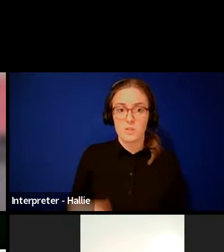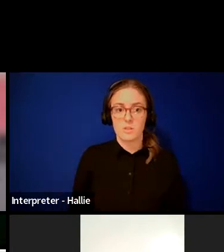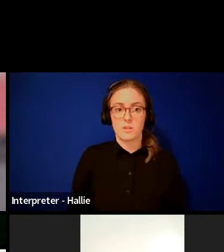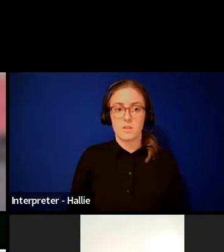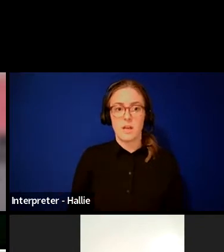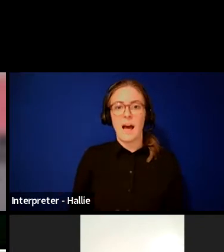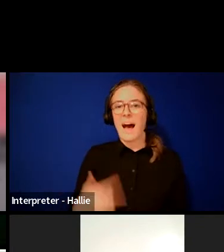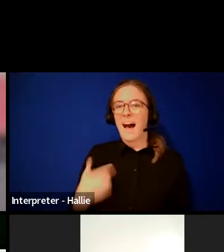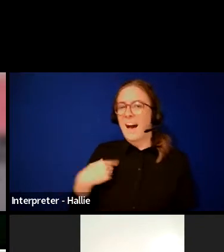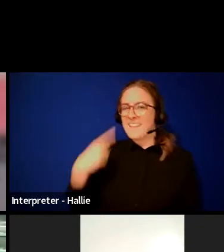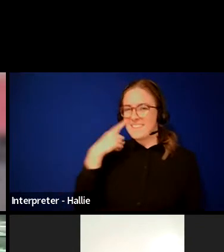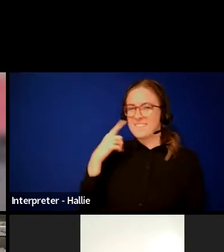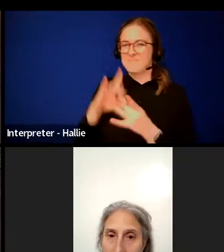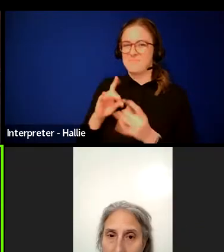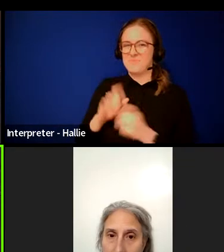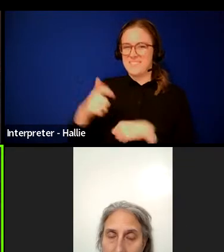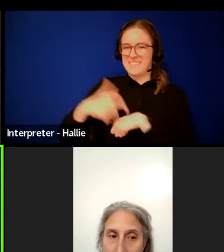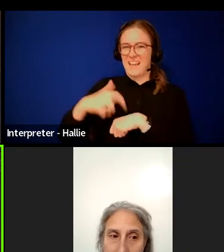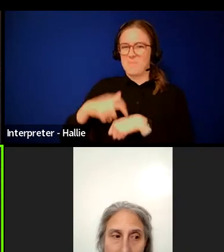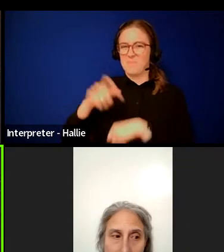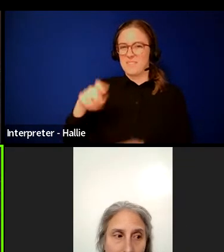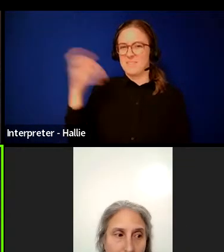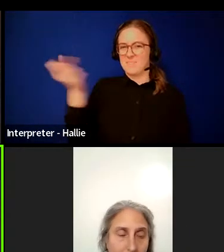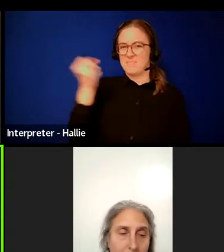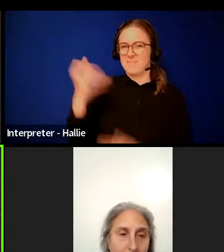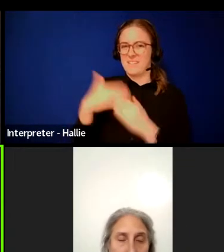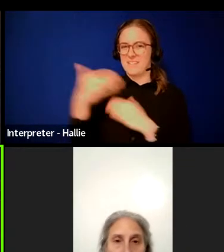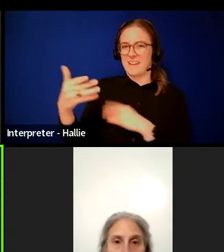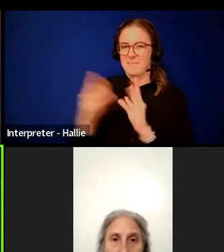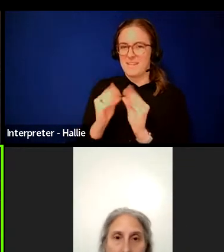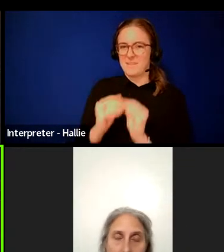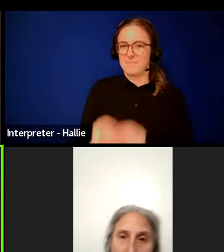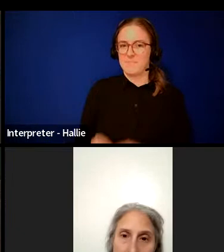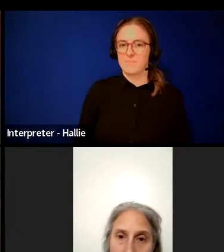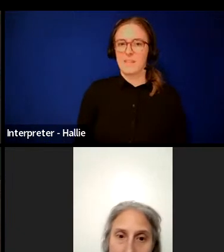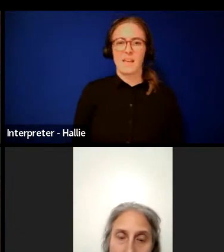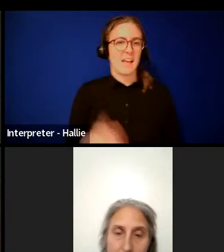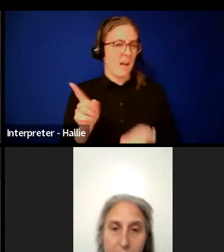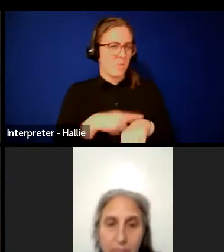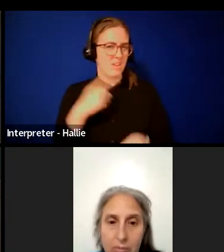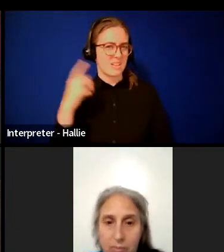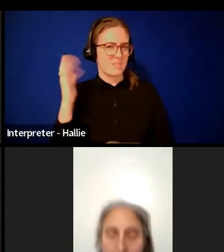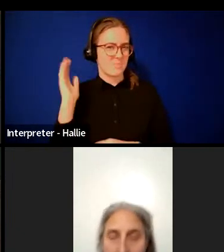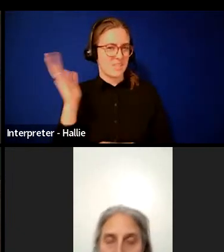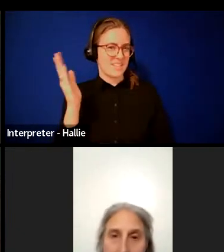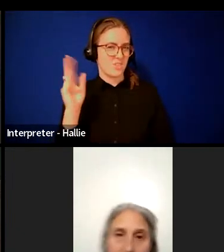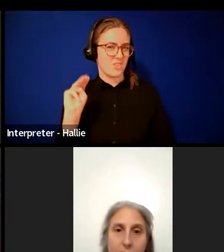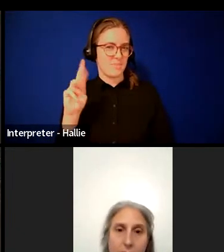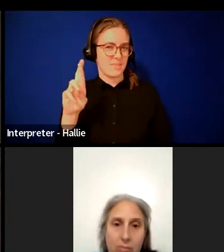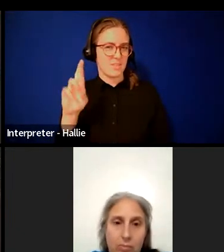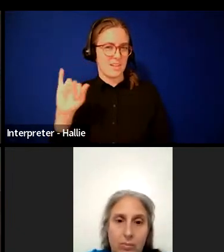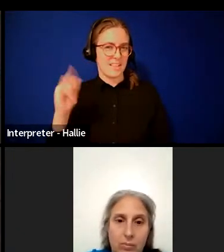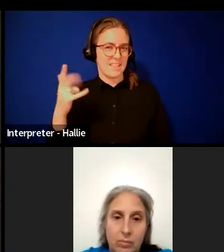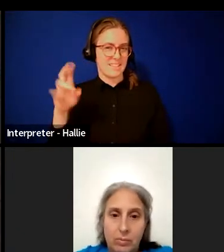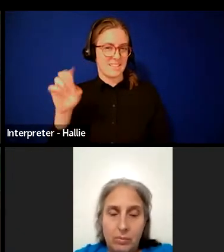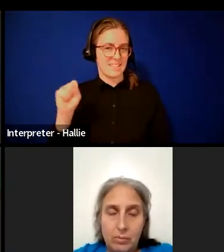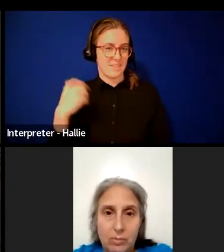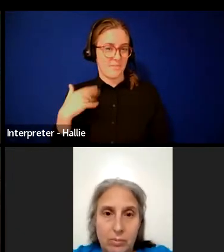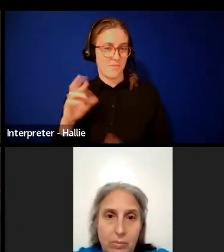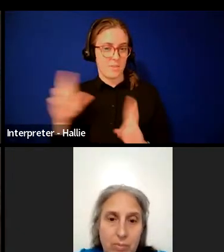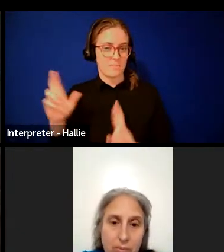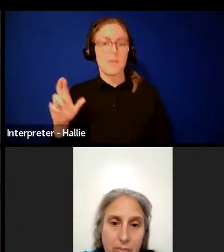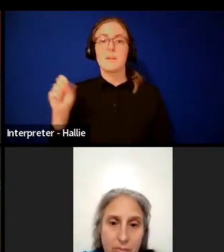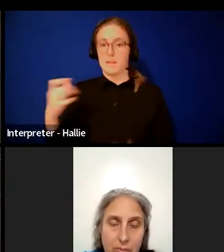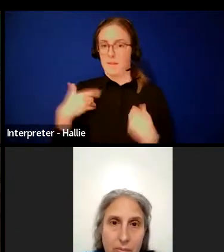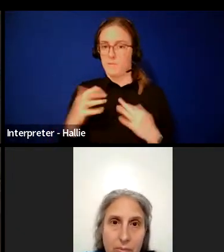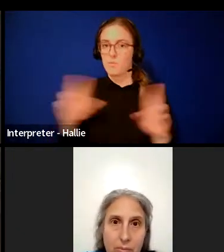the time, we should table this matter to the next meeting. How long is the presentation, Mr. Iglesias? Do you have that ready? We should, yes,